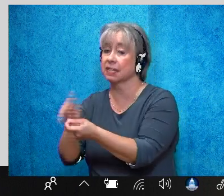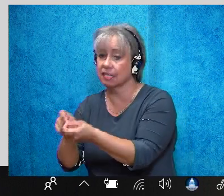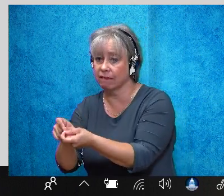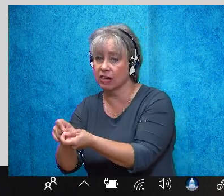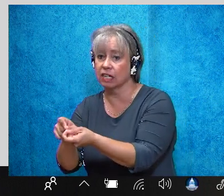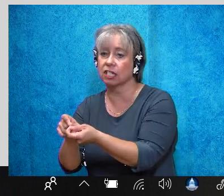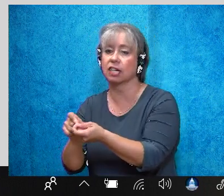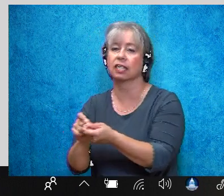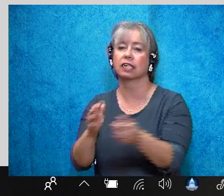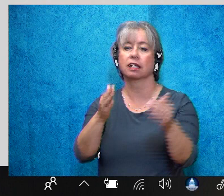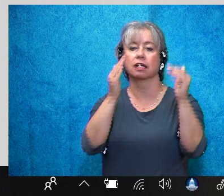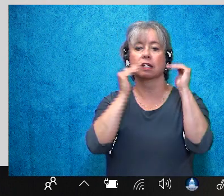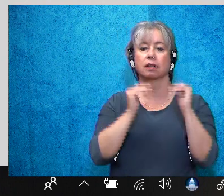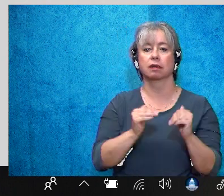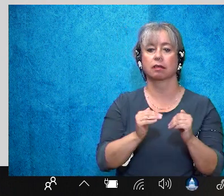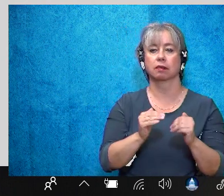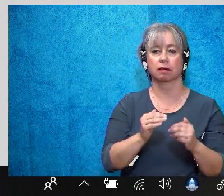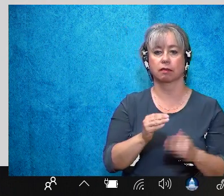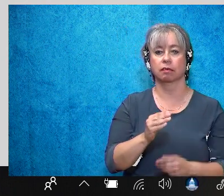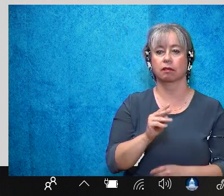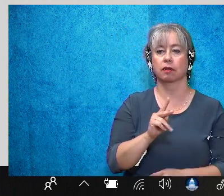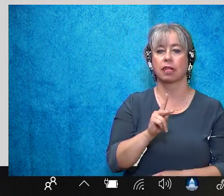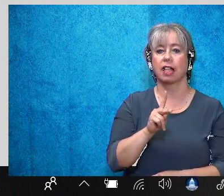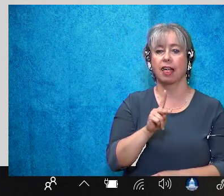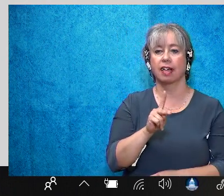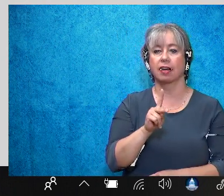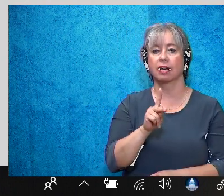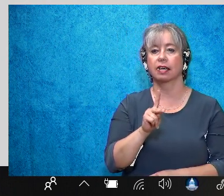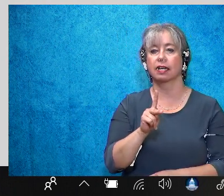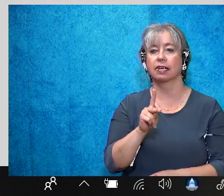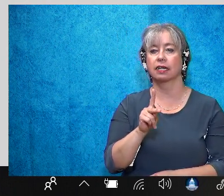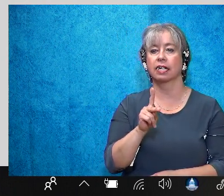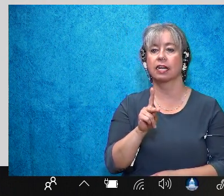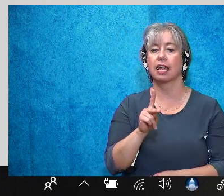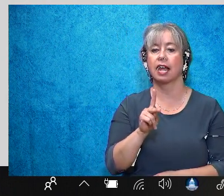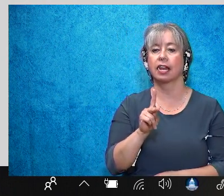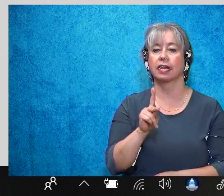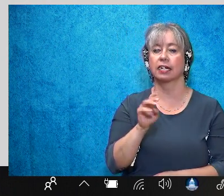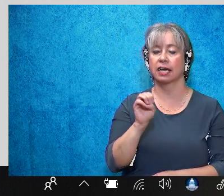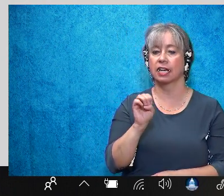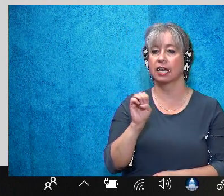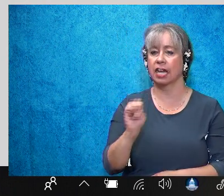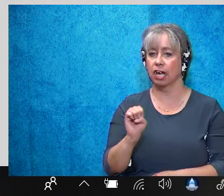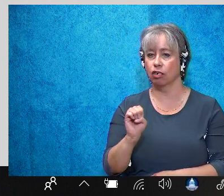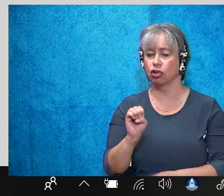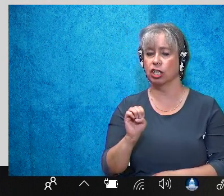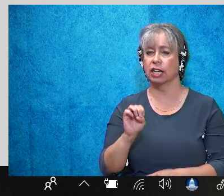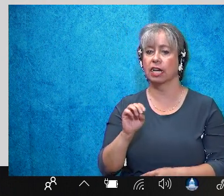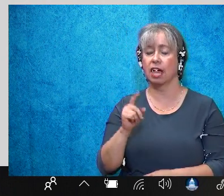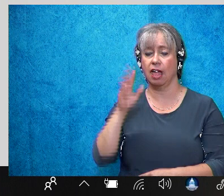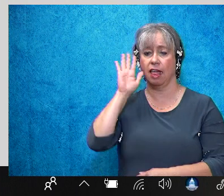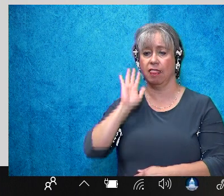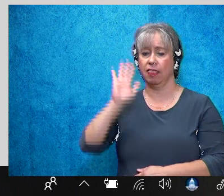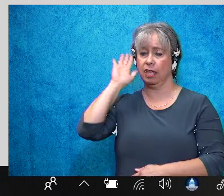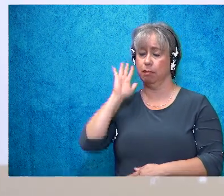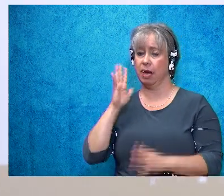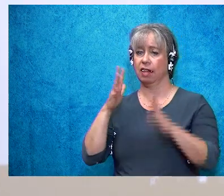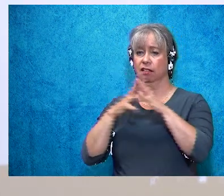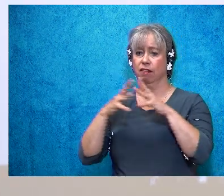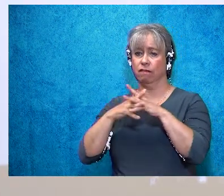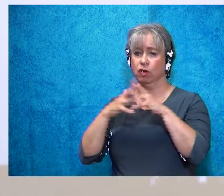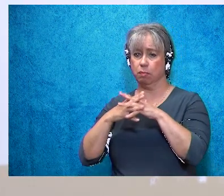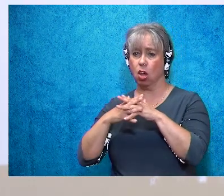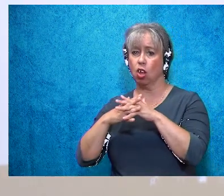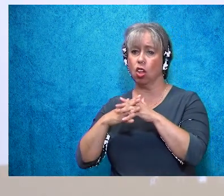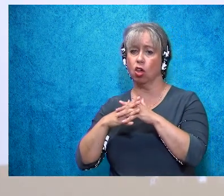we have kinetic energy. And if you think back to the football player picture, we're looking at the kinetic